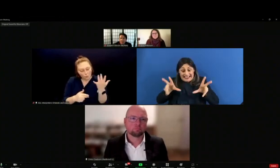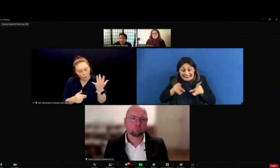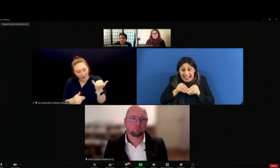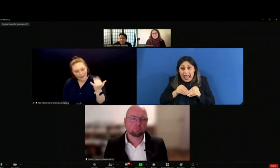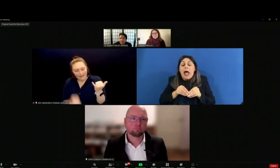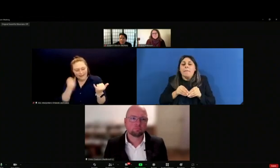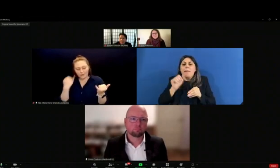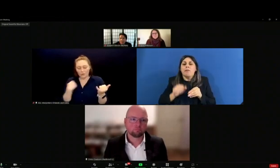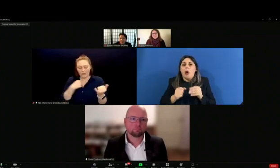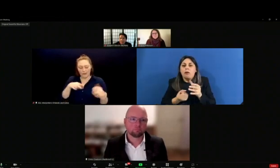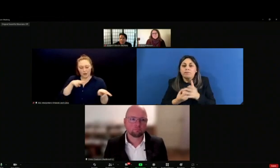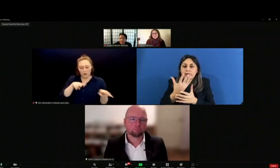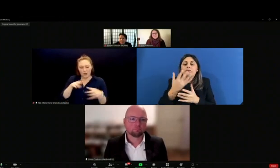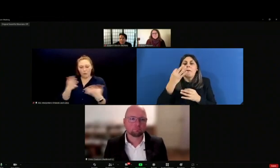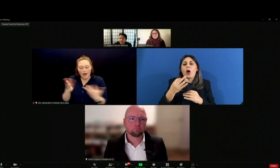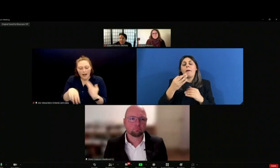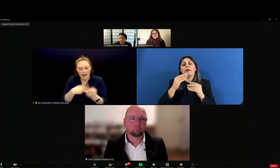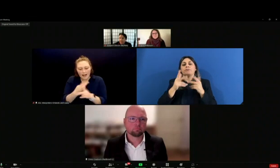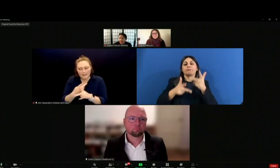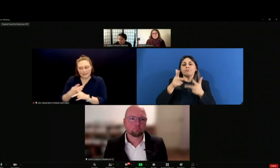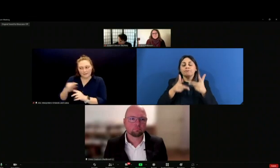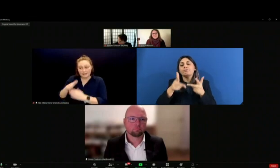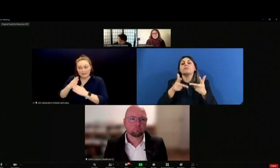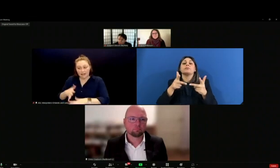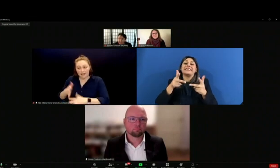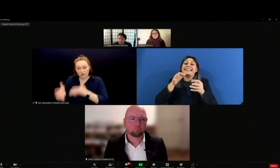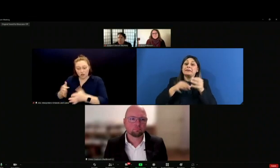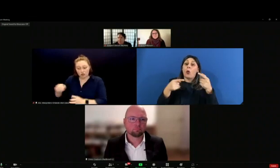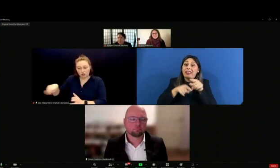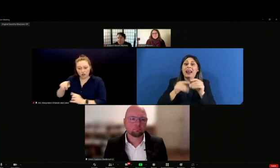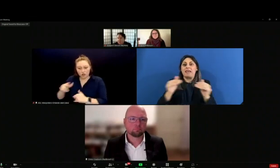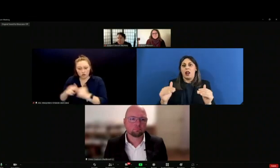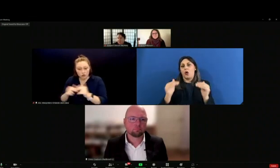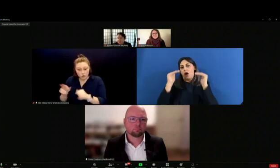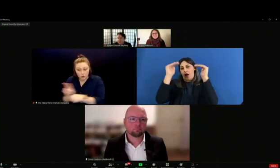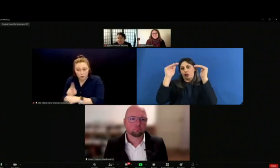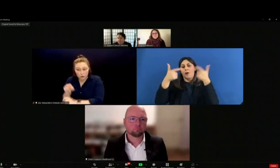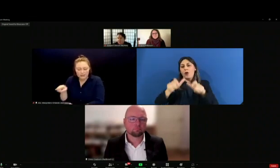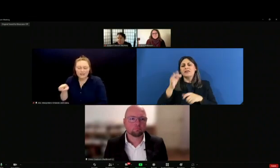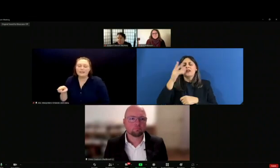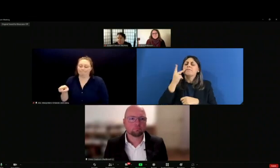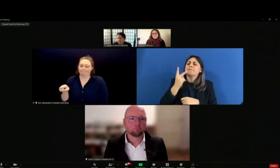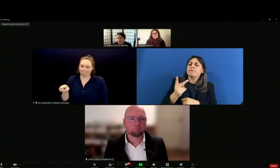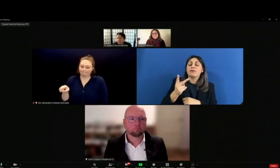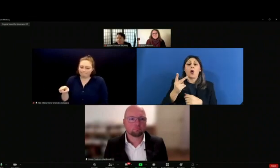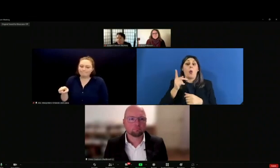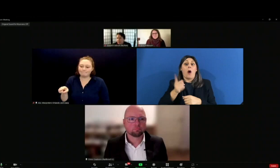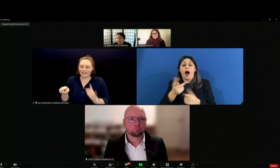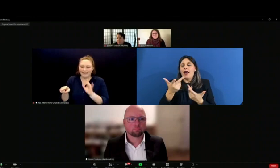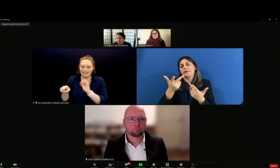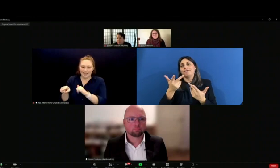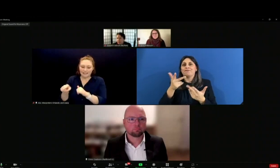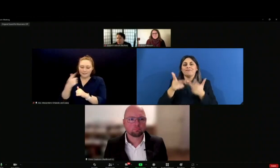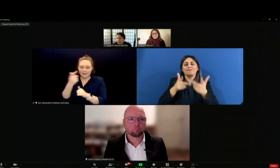simultaneous constructions silent gesturers are using, there we indeed find that this has to do with having a body